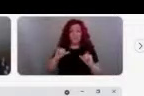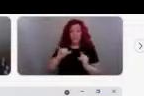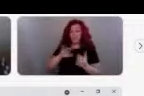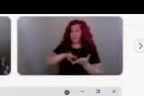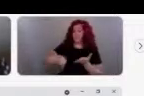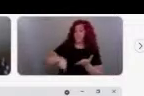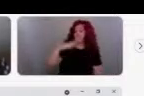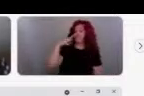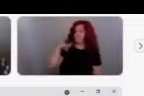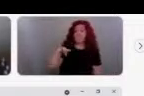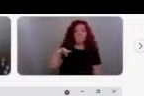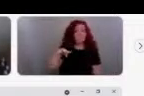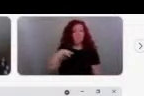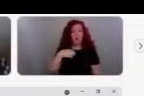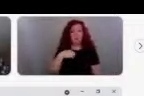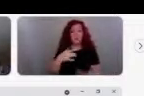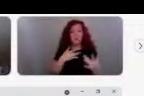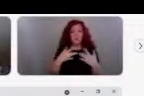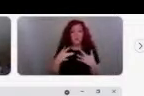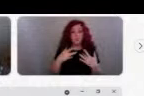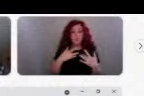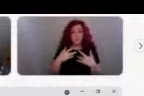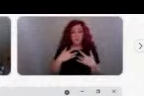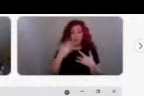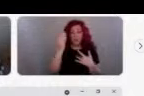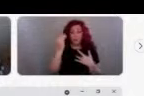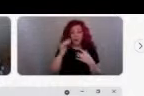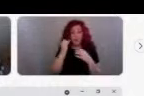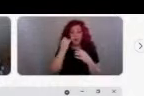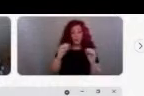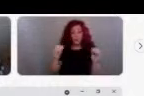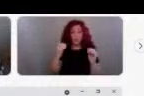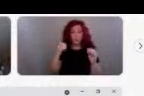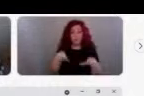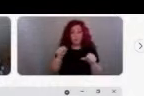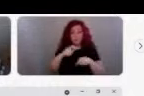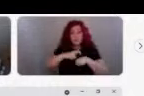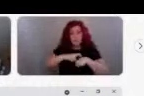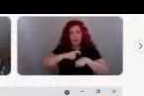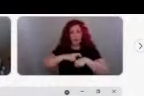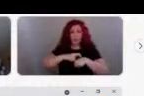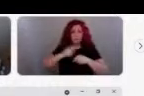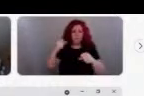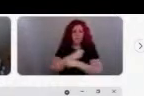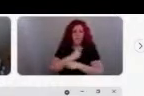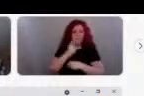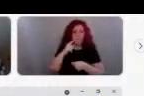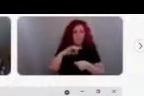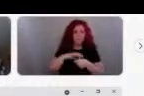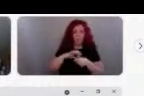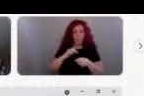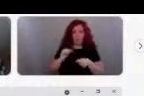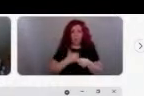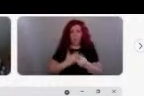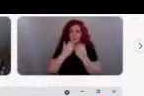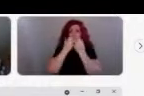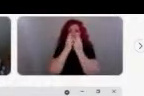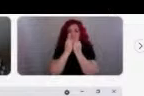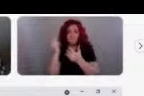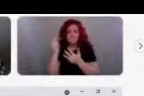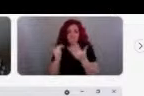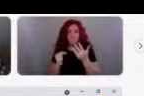that is something i'm really worried about because if no one takes the time to fight for a vote and what we care about then we will never have to